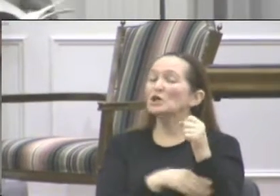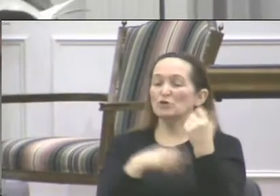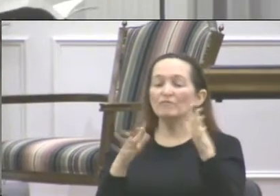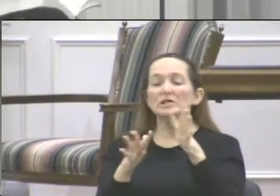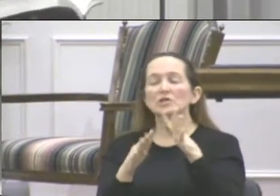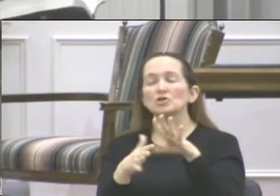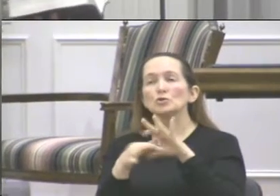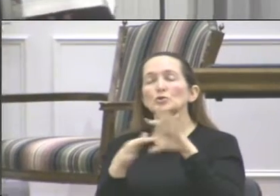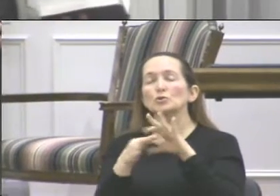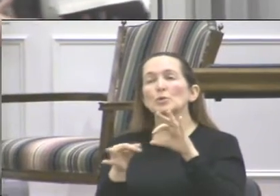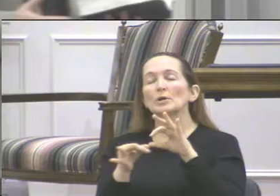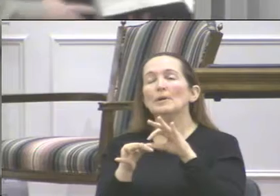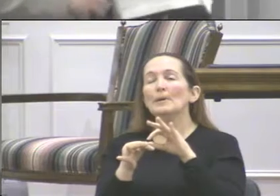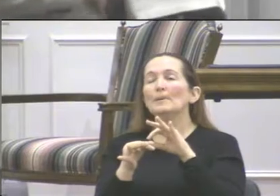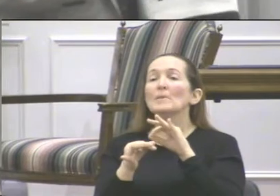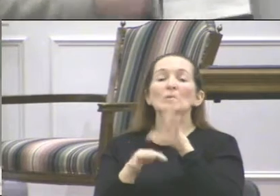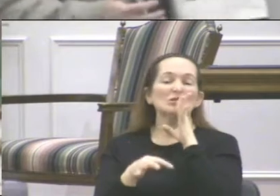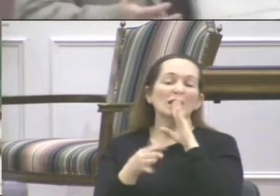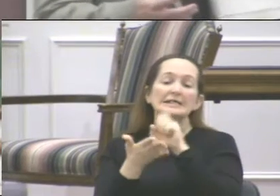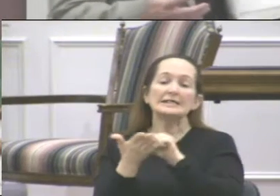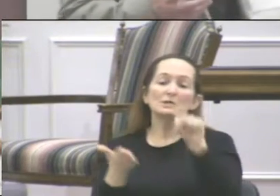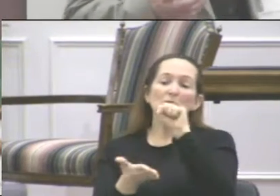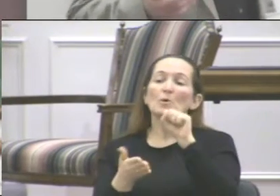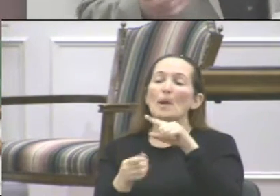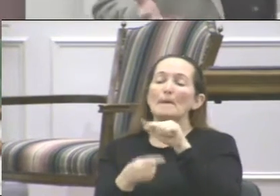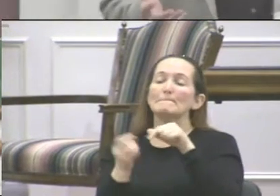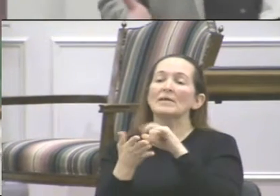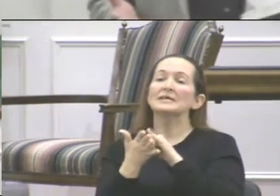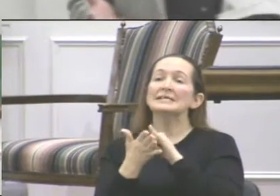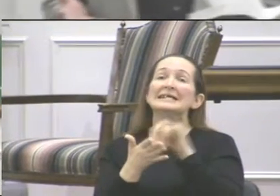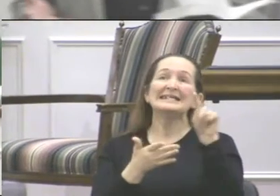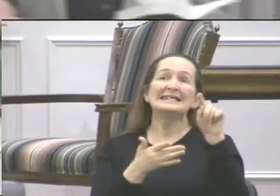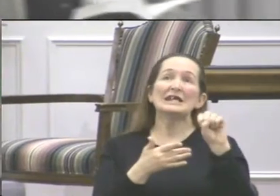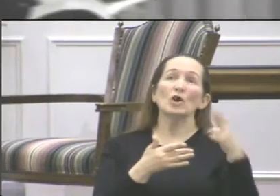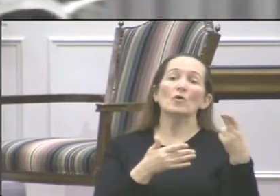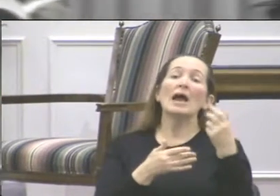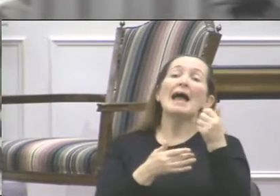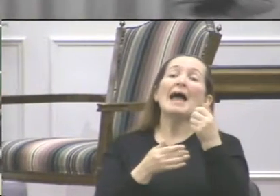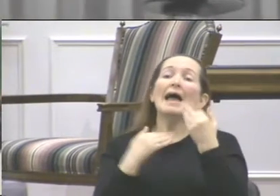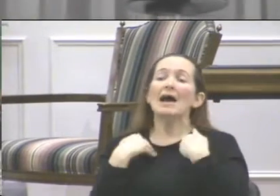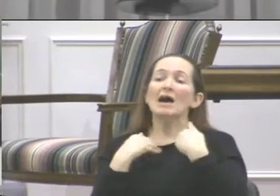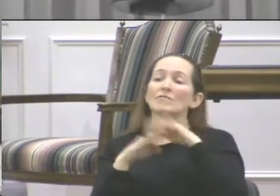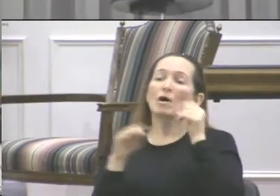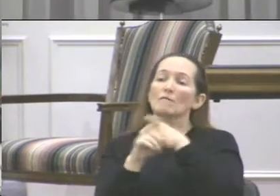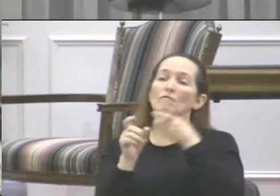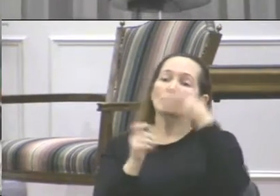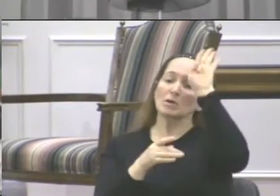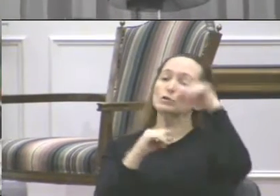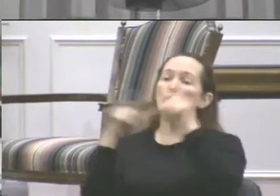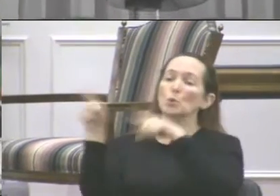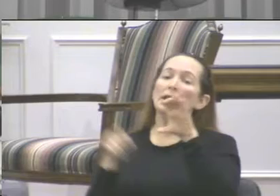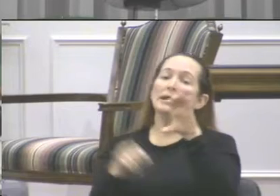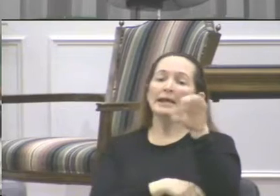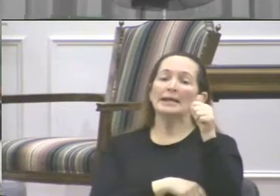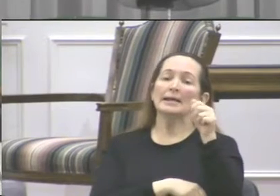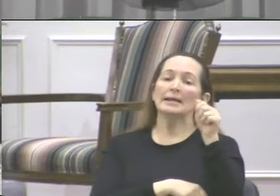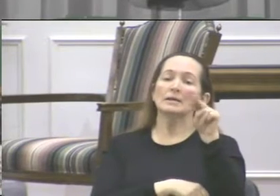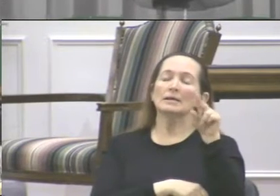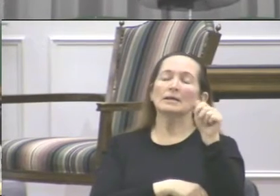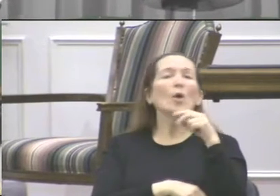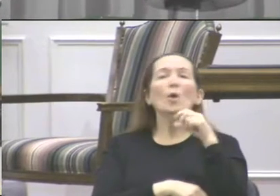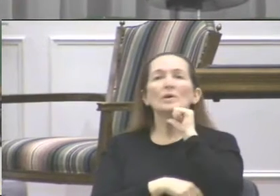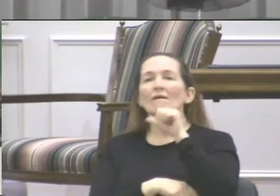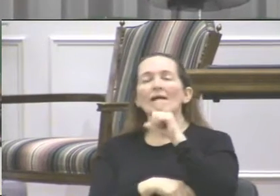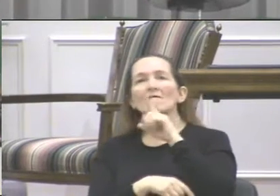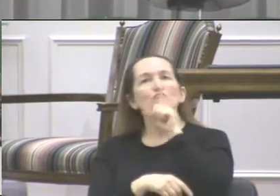in seminary, we talked about this a little bit. Did Terah have a call from God to go to Canaan? Well, we don't have any absolute